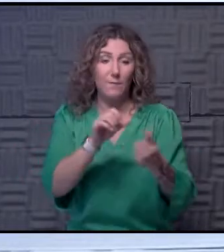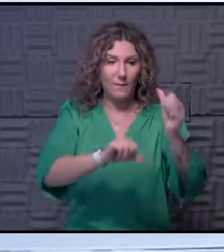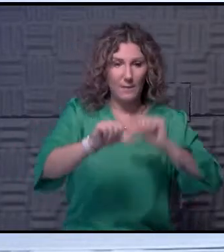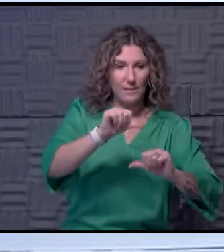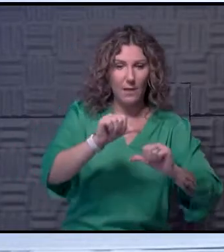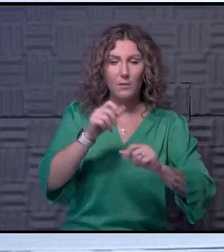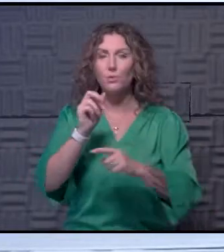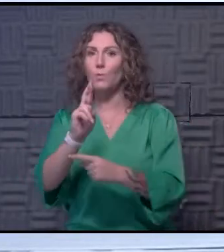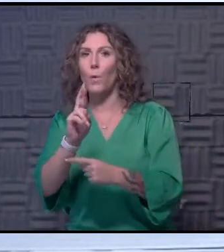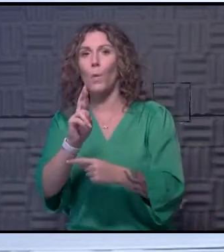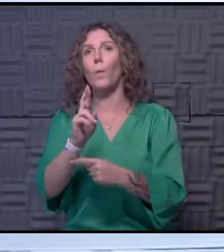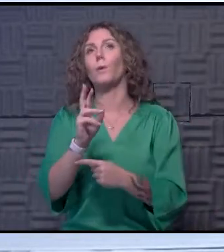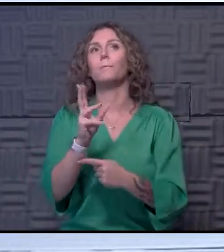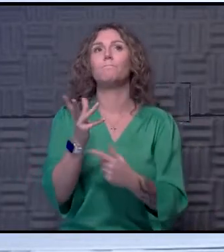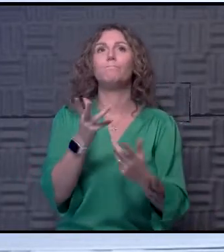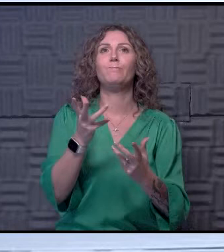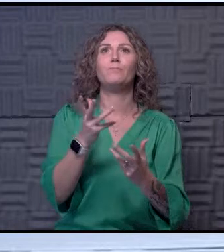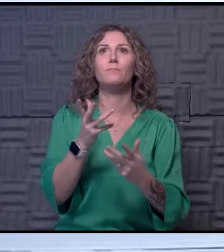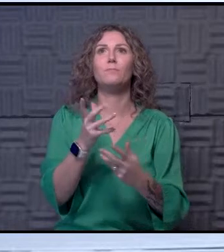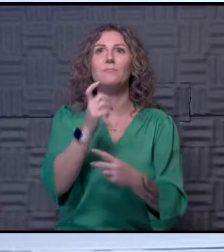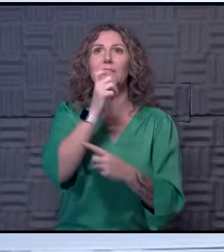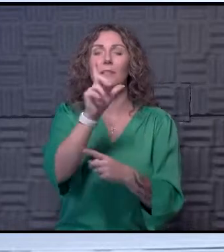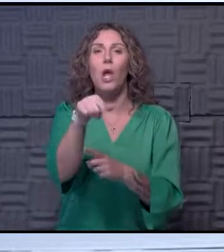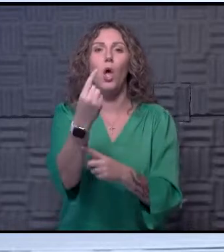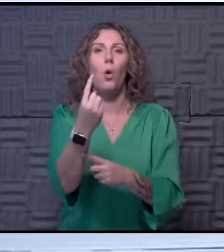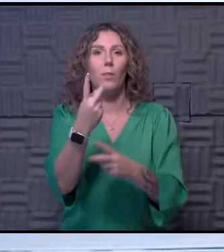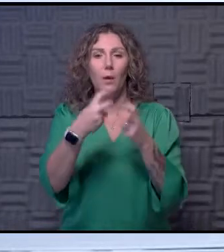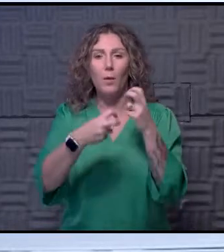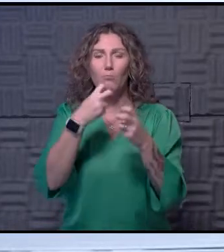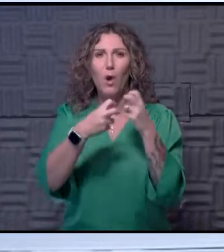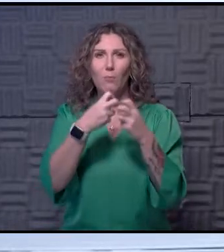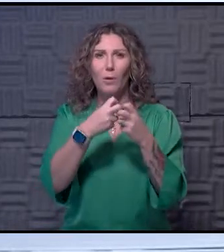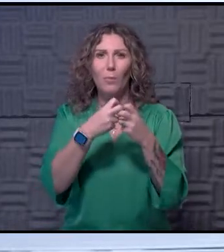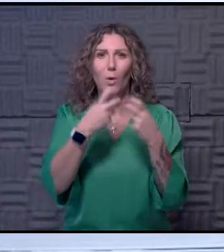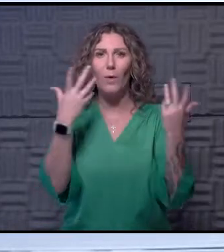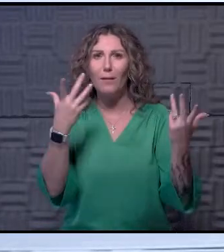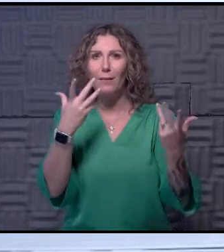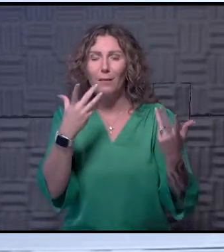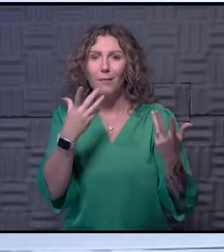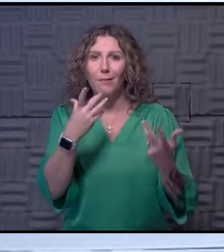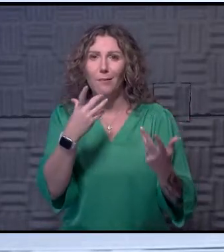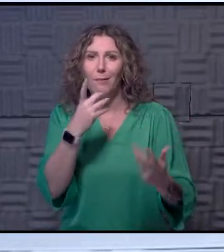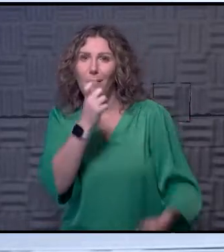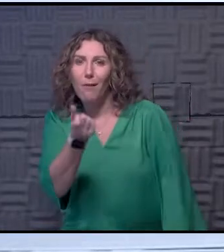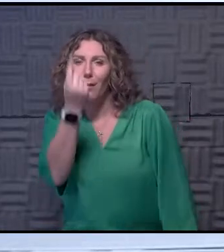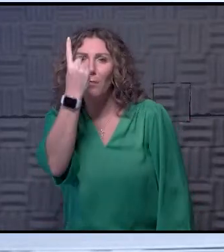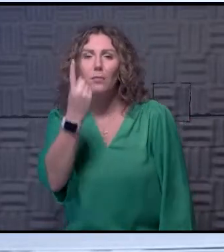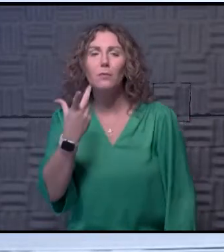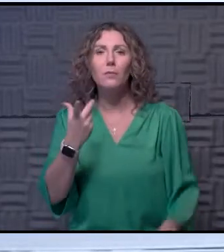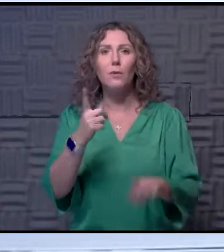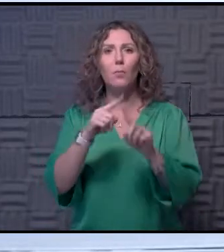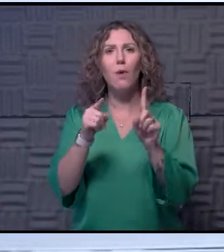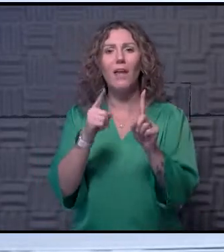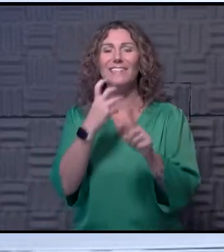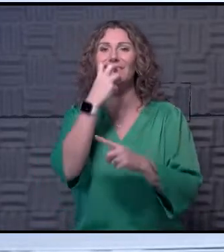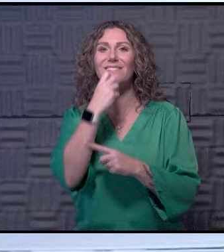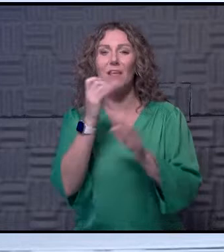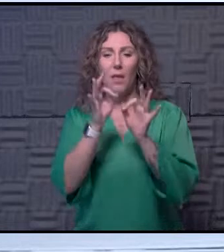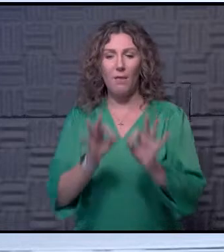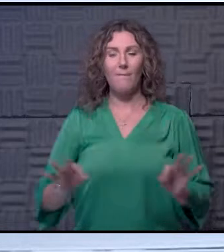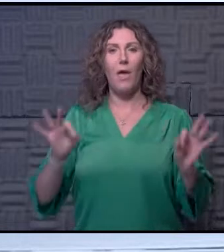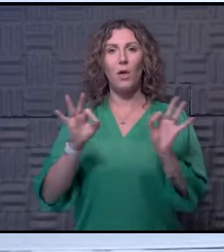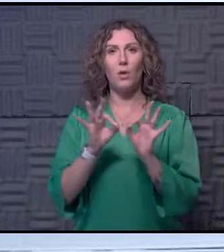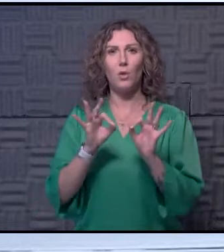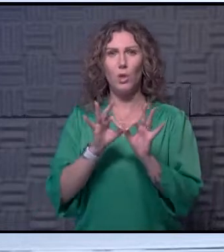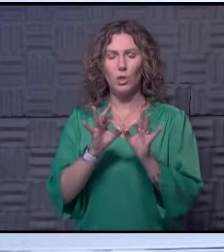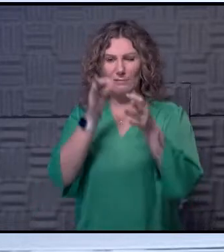or it's not really just a problem of ignorance. We're dealing partially with a problem of values, and the choice